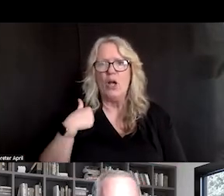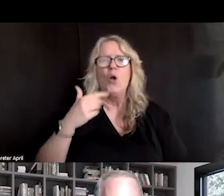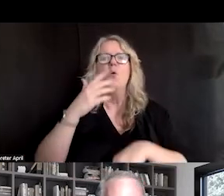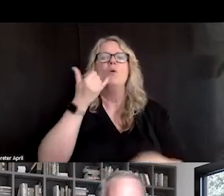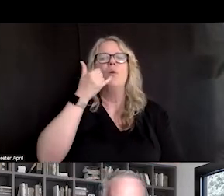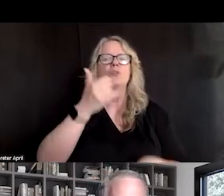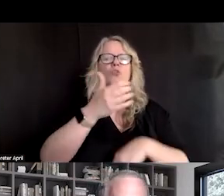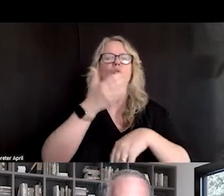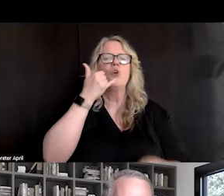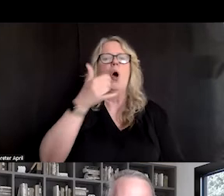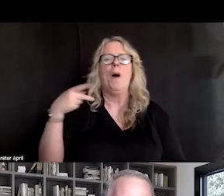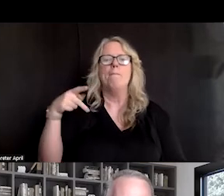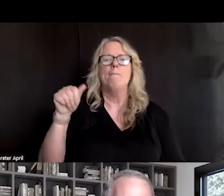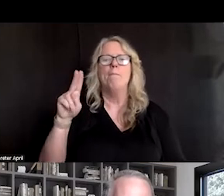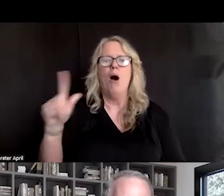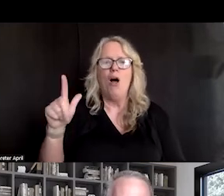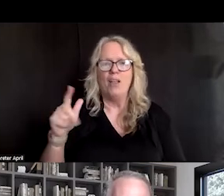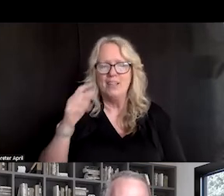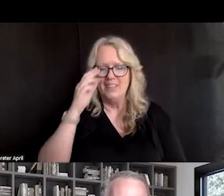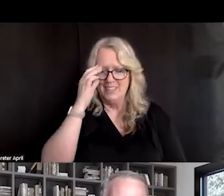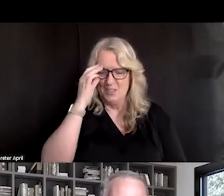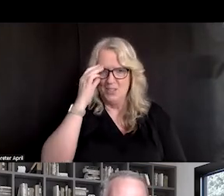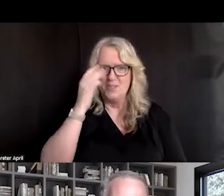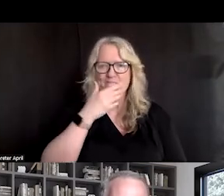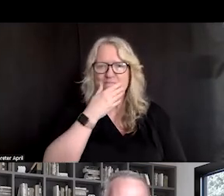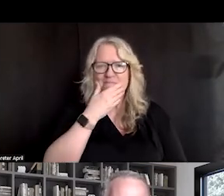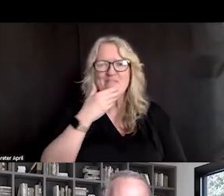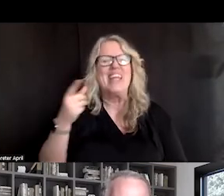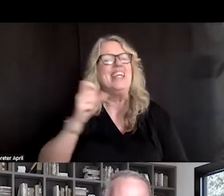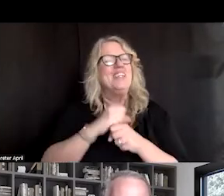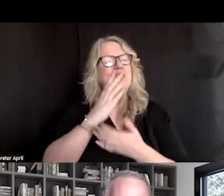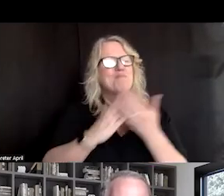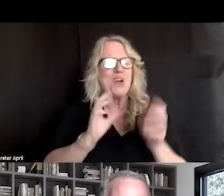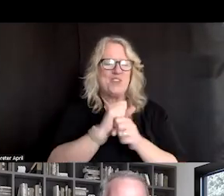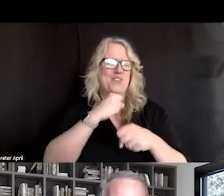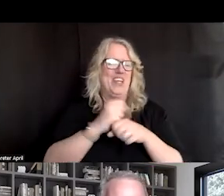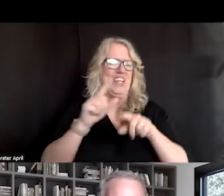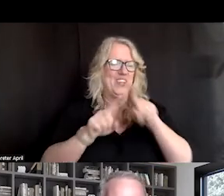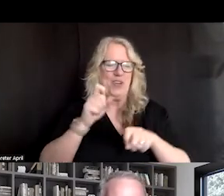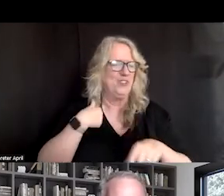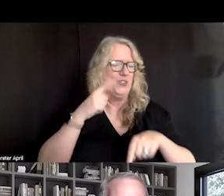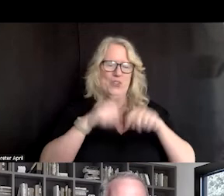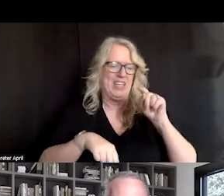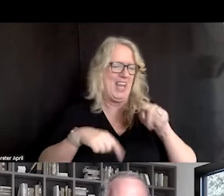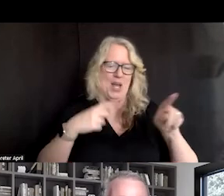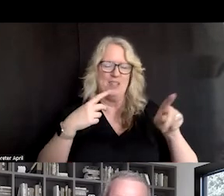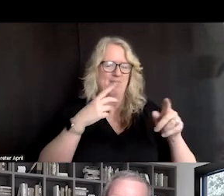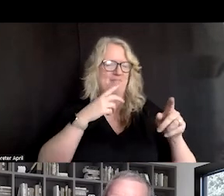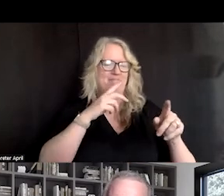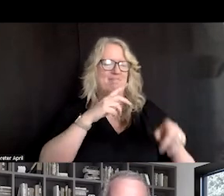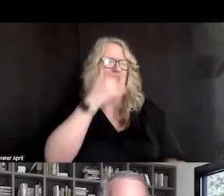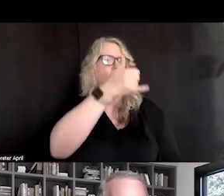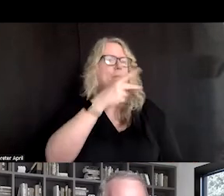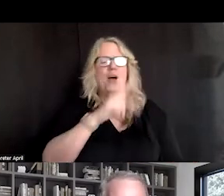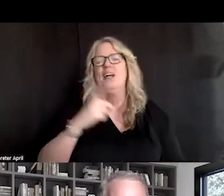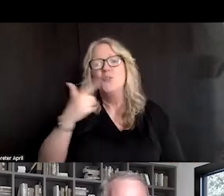Paul. Paul was part of creating the question. So Paul is one of the it's a good